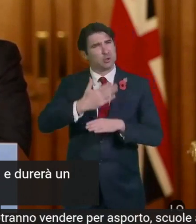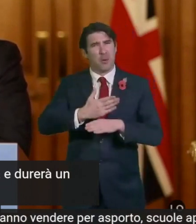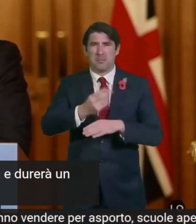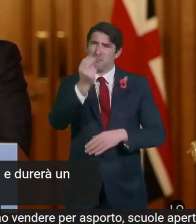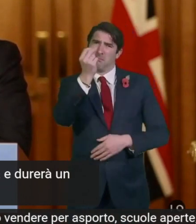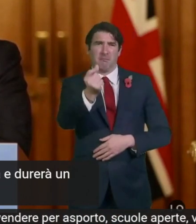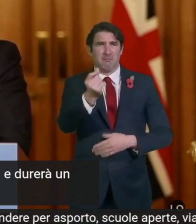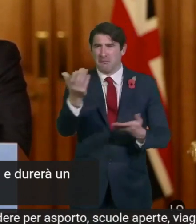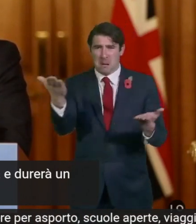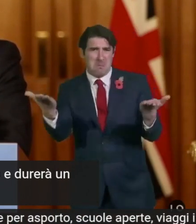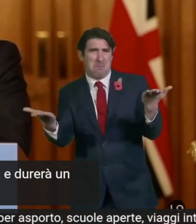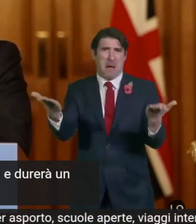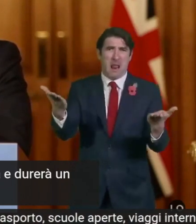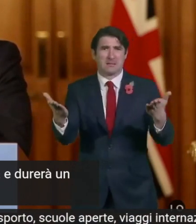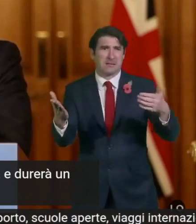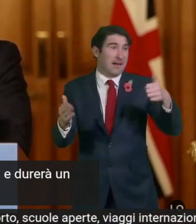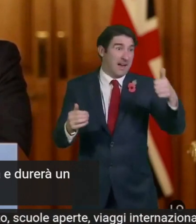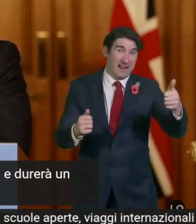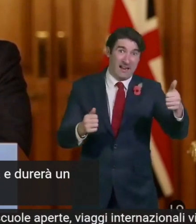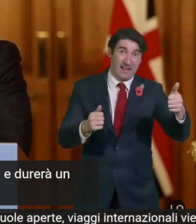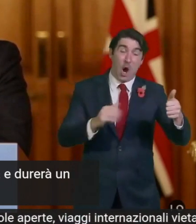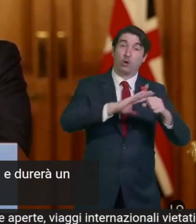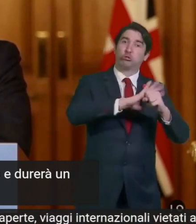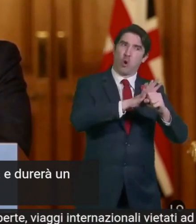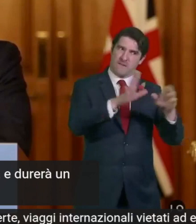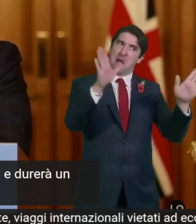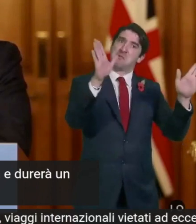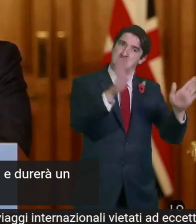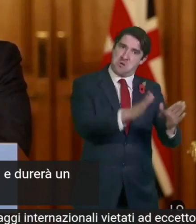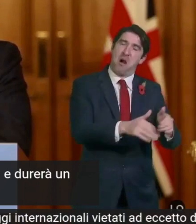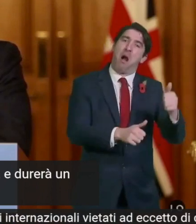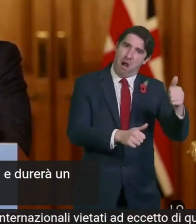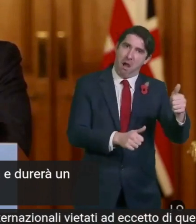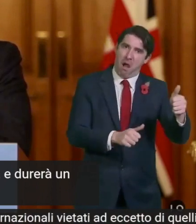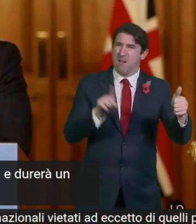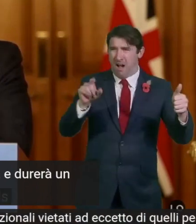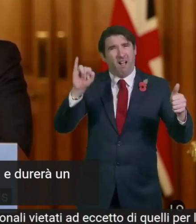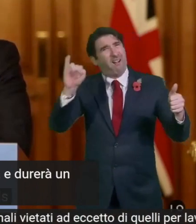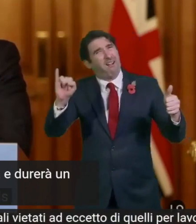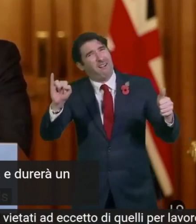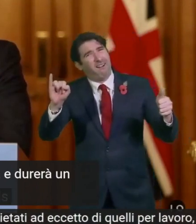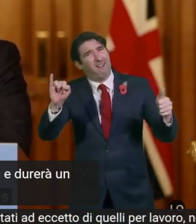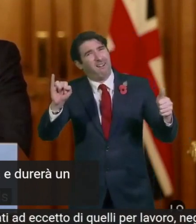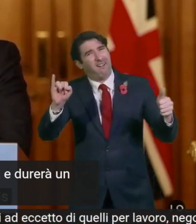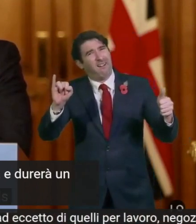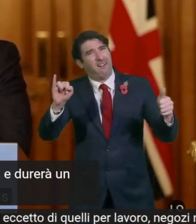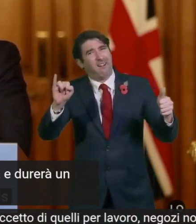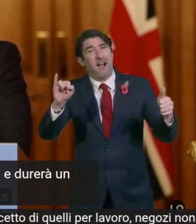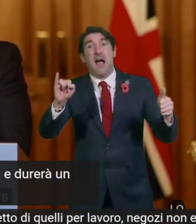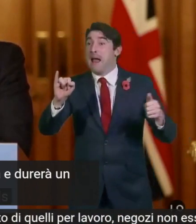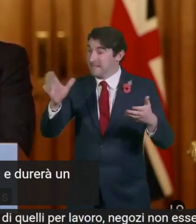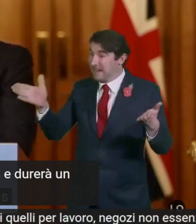country, but across many of our friends and partners in Europe. So we have to deal with it,